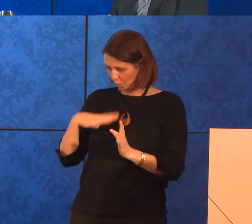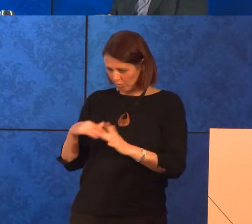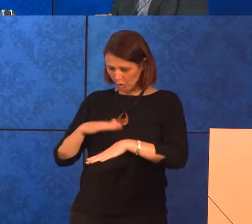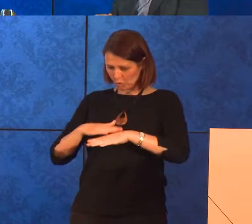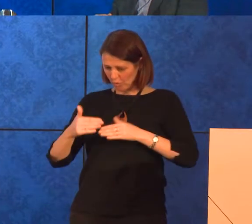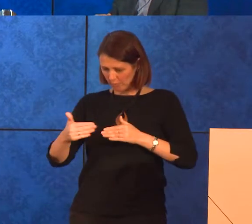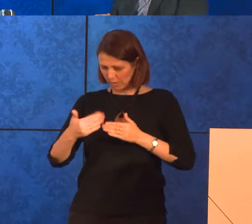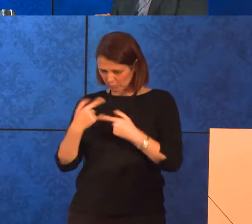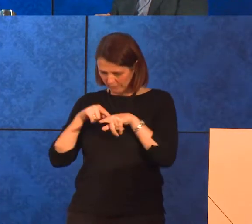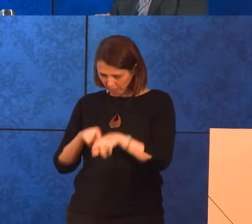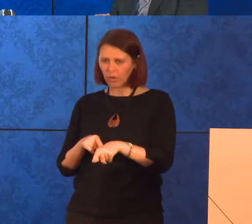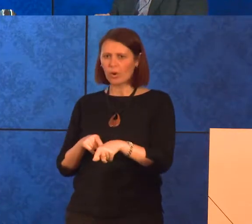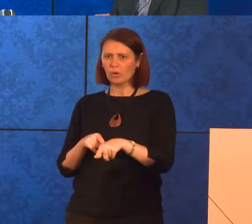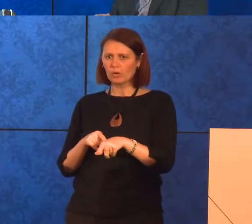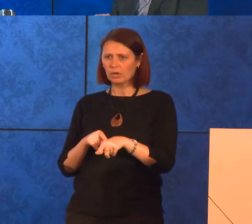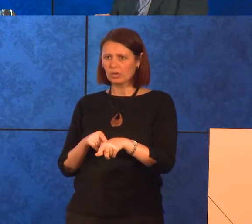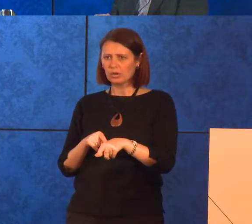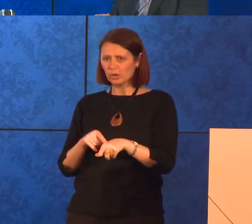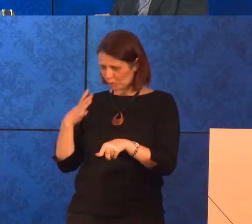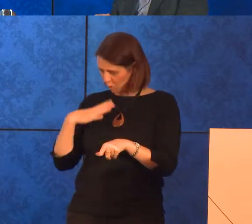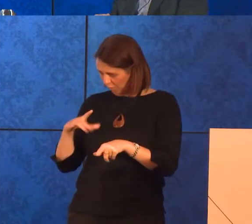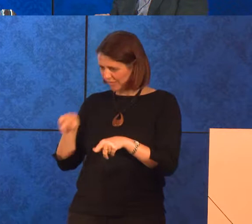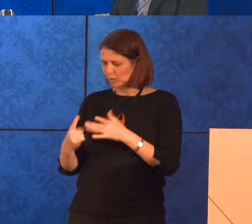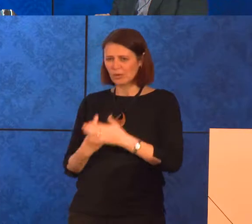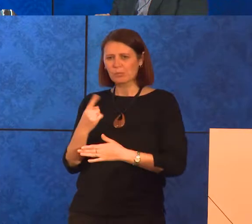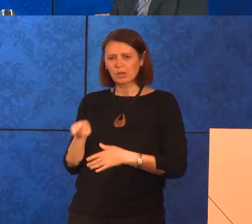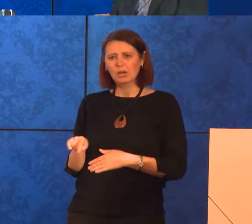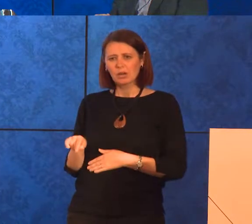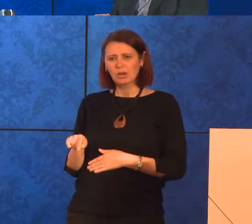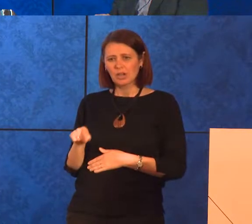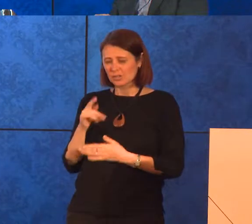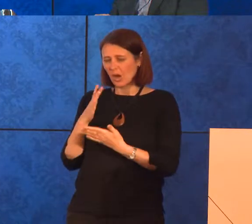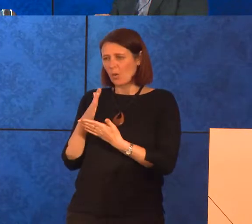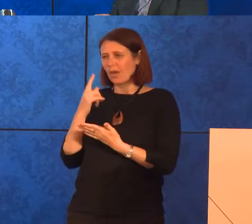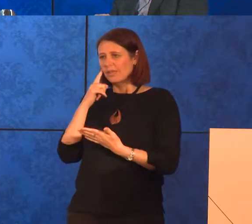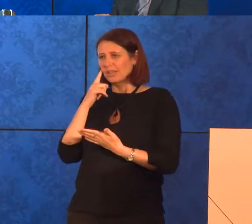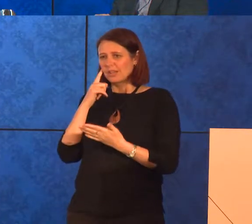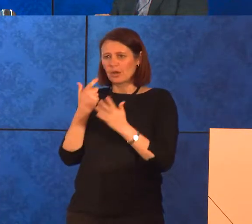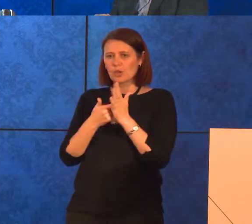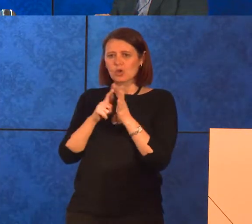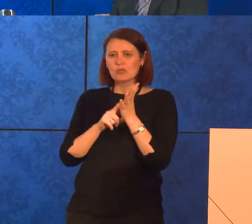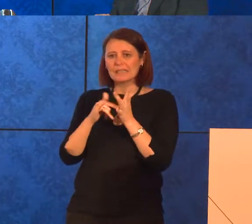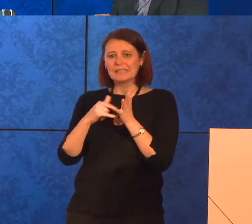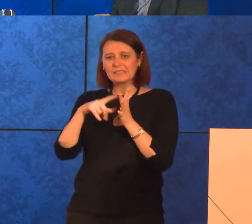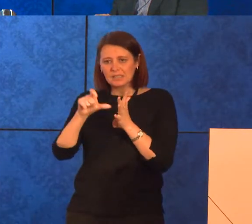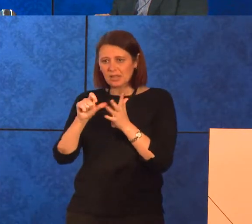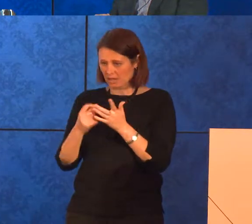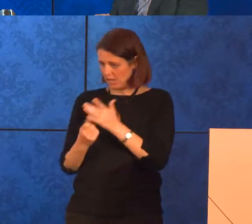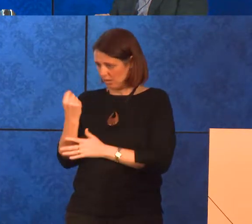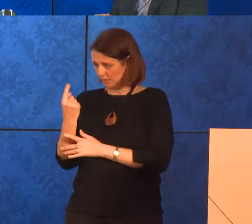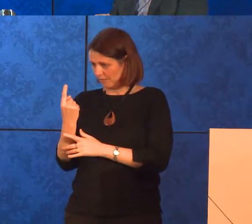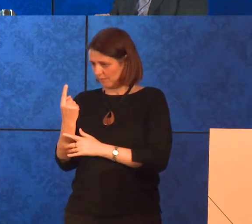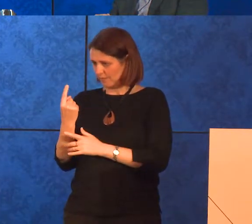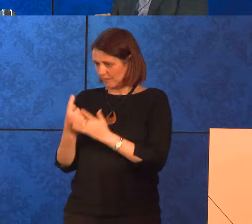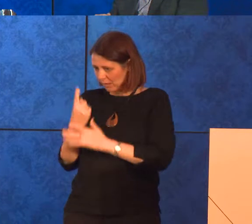timelines to be adhered to and met. You want that to happen. So I think the realistic outcome for me was realising that it wasn't